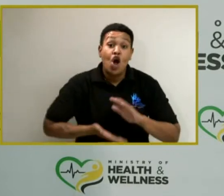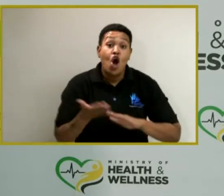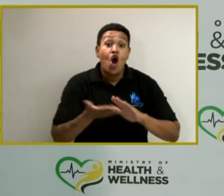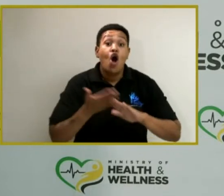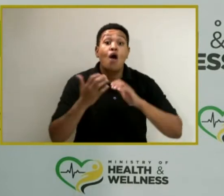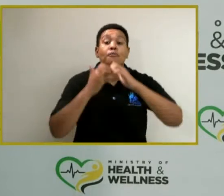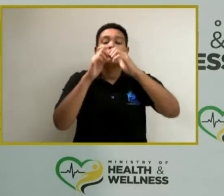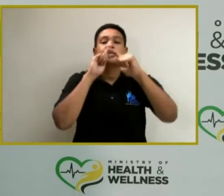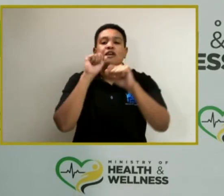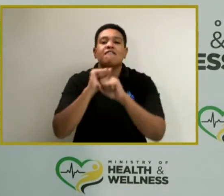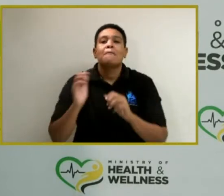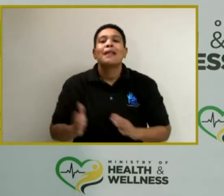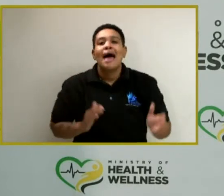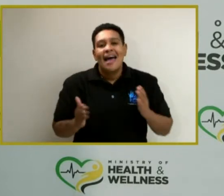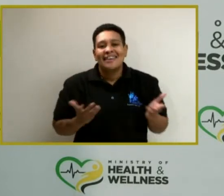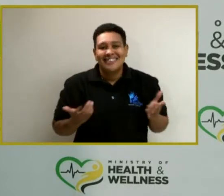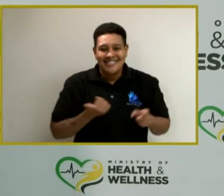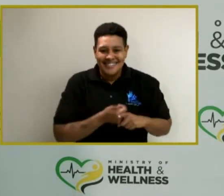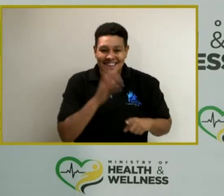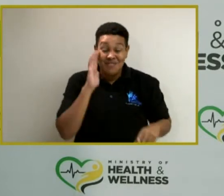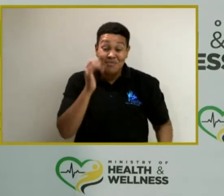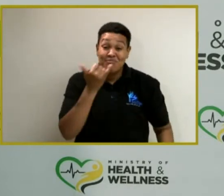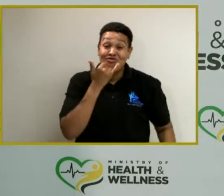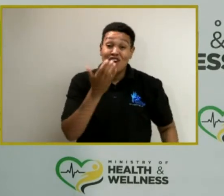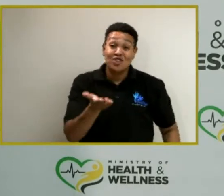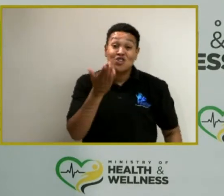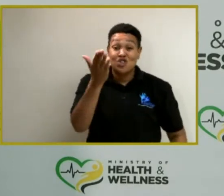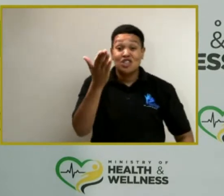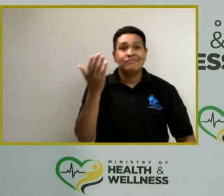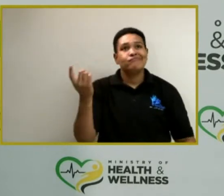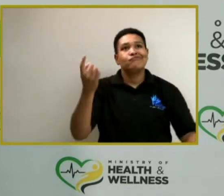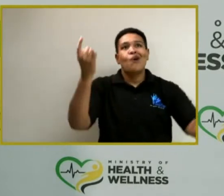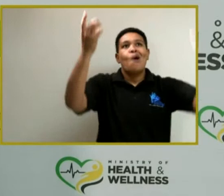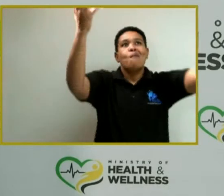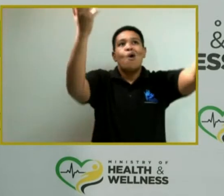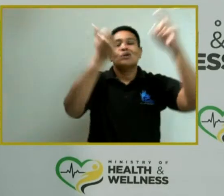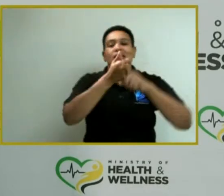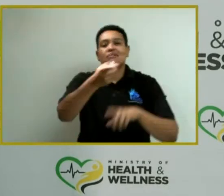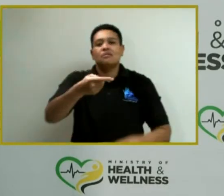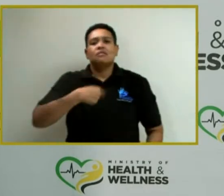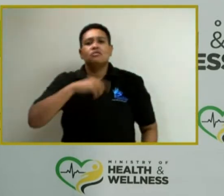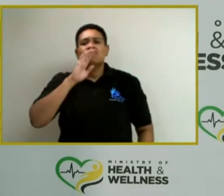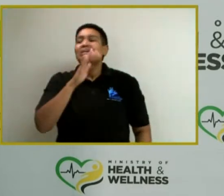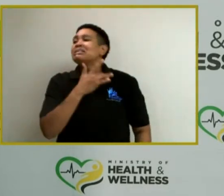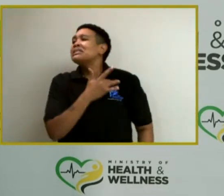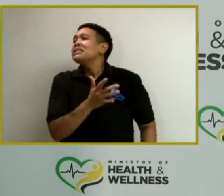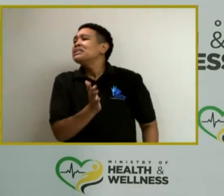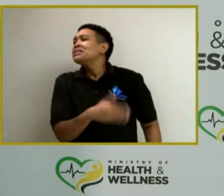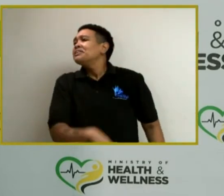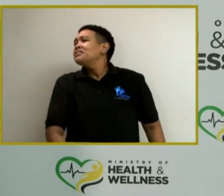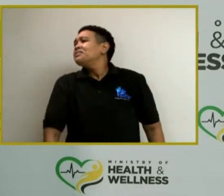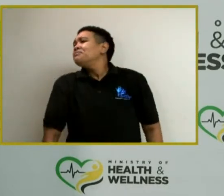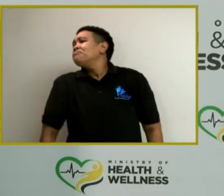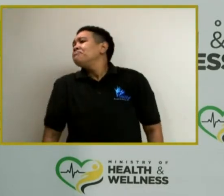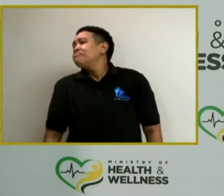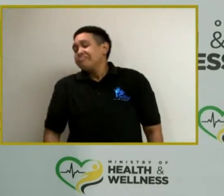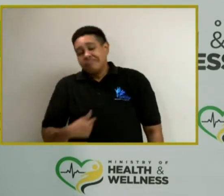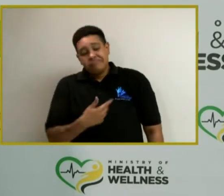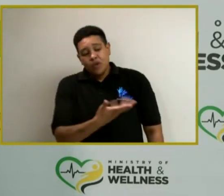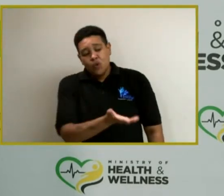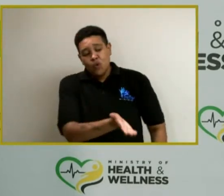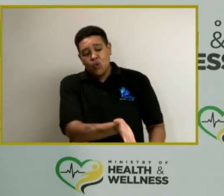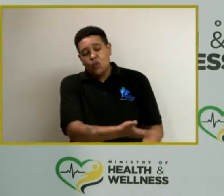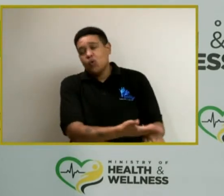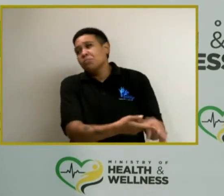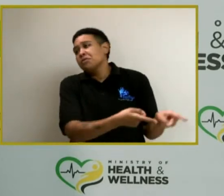operationalization of a plan. And it would be incorrect to suggest that somehow we have been insensitive to what is happening. Now,